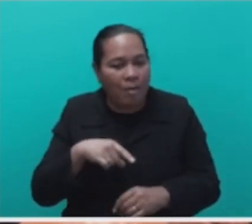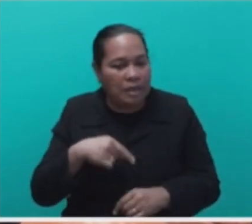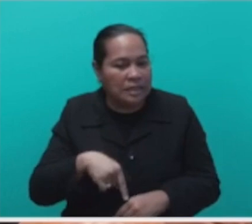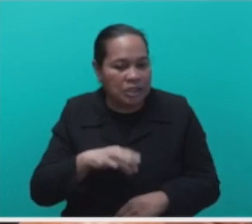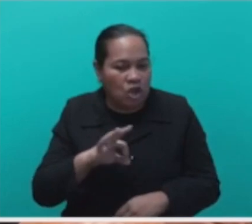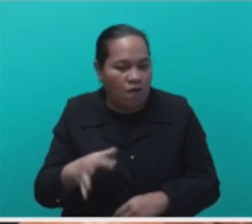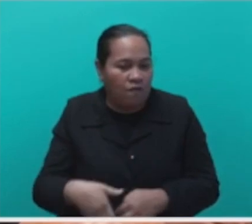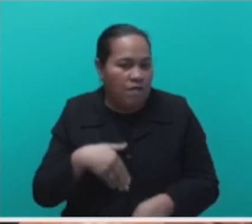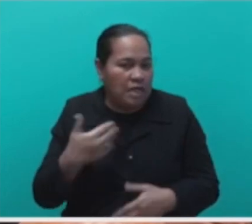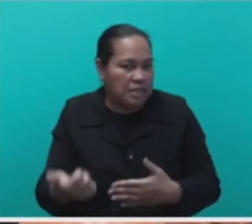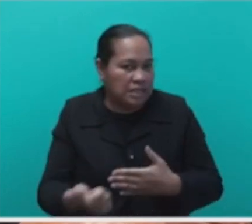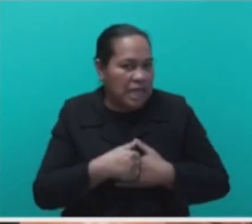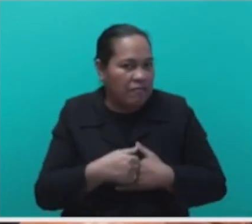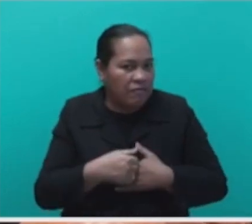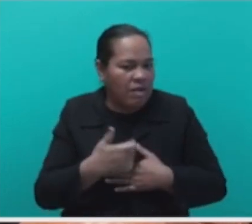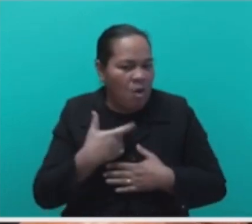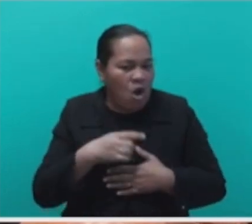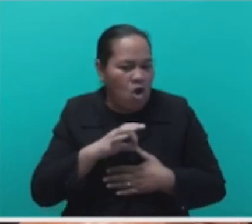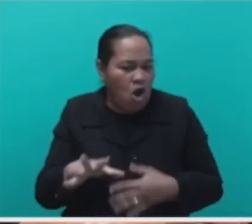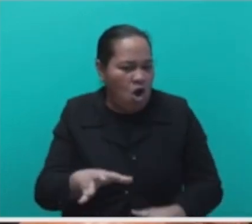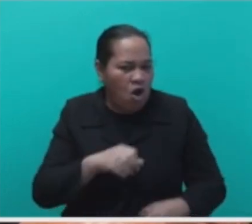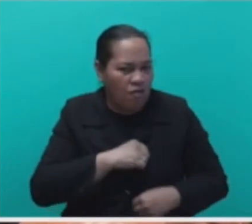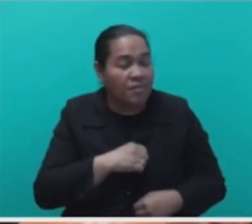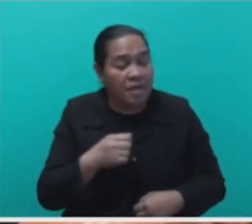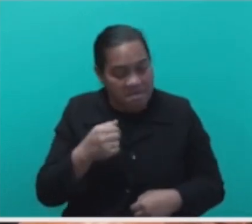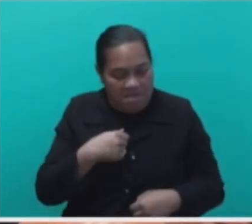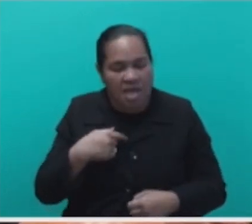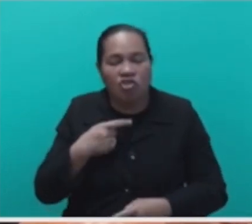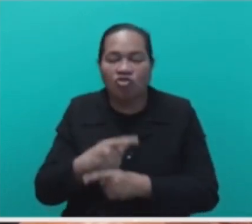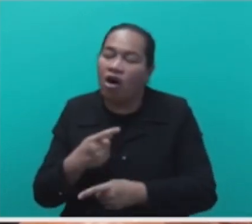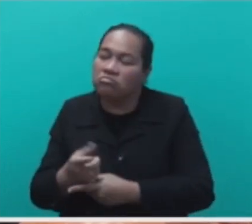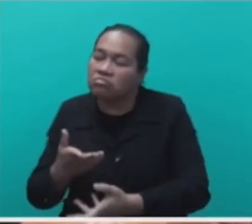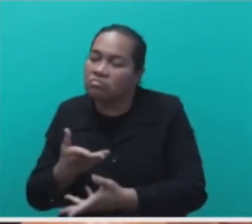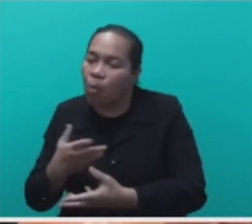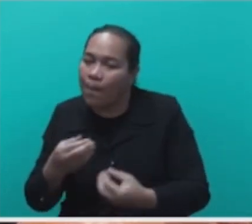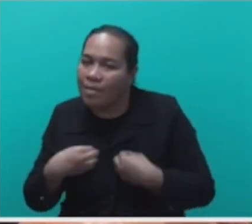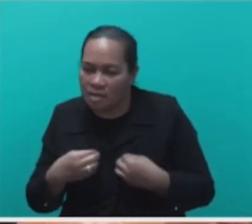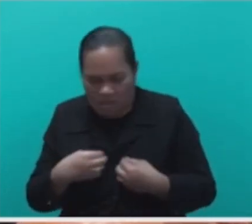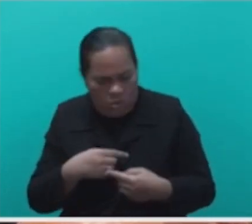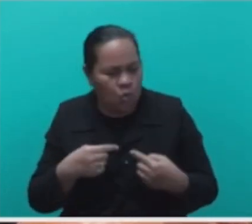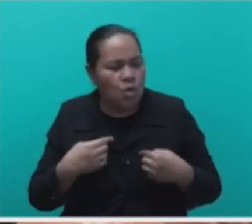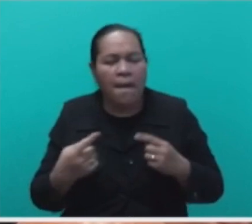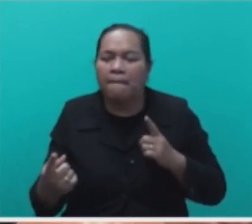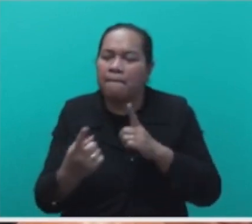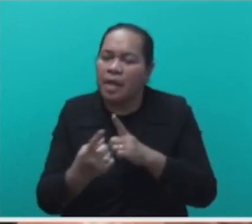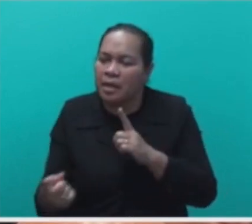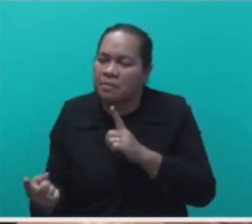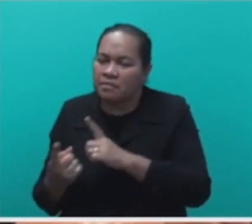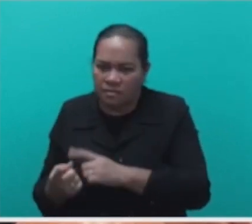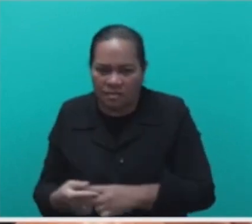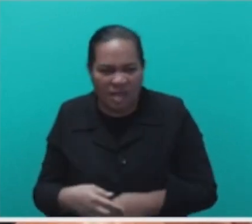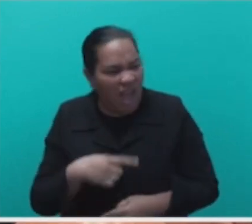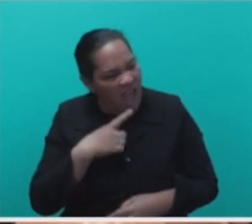government. This is after my talks with the business people, Mr. Speaker. So we do meet these people. They say banks have